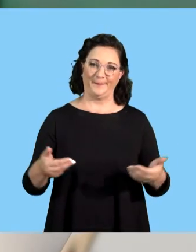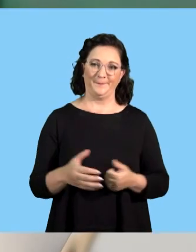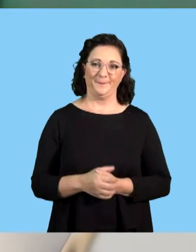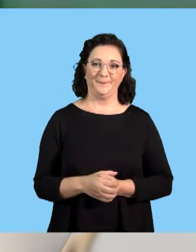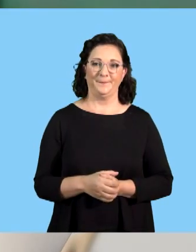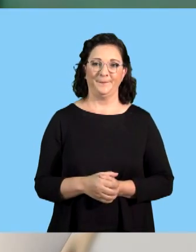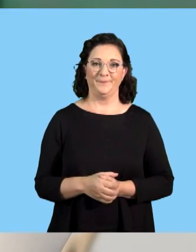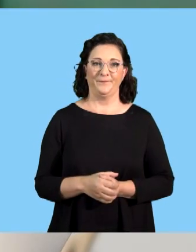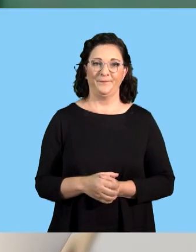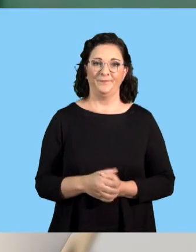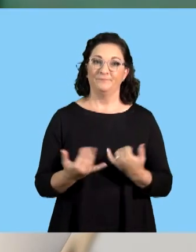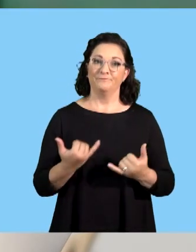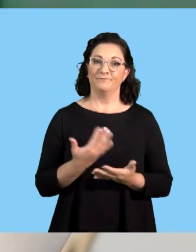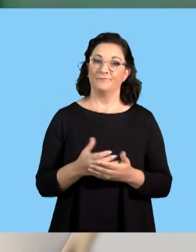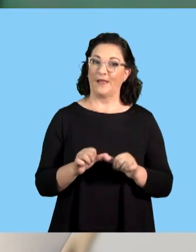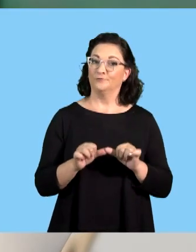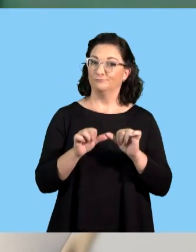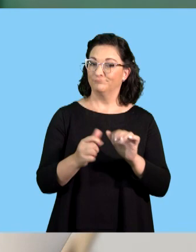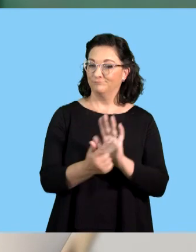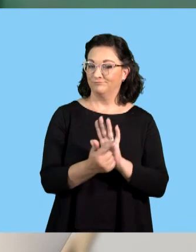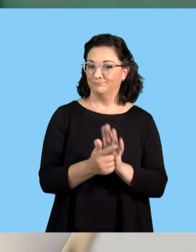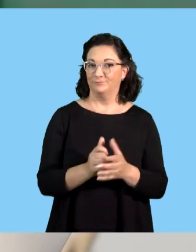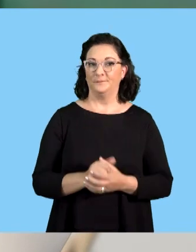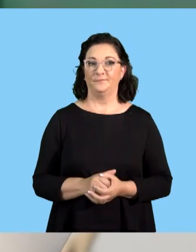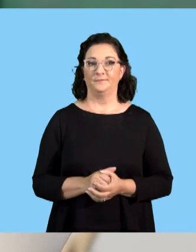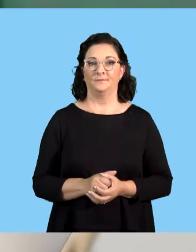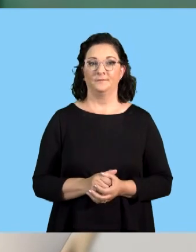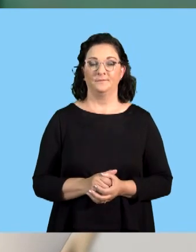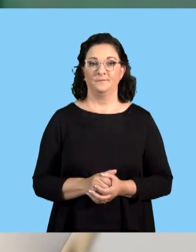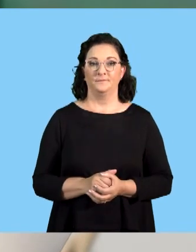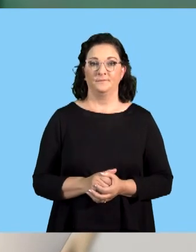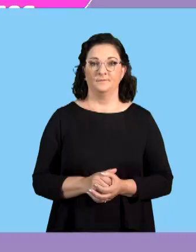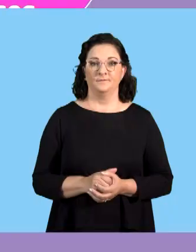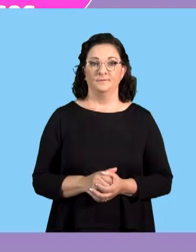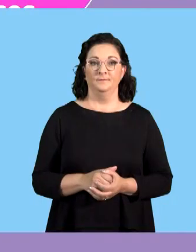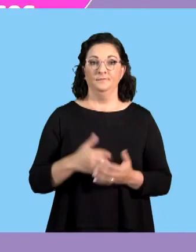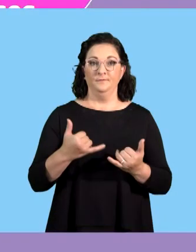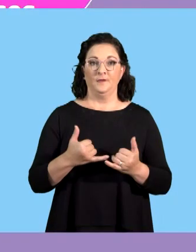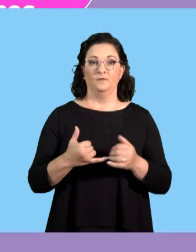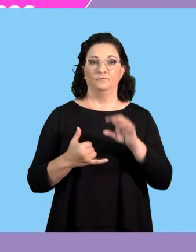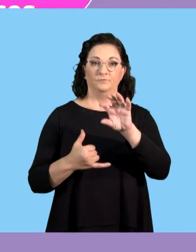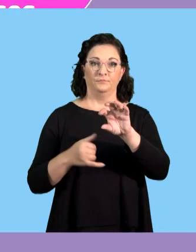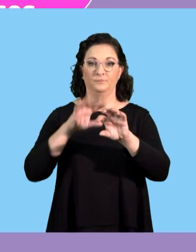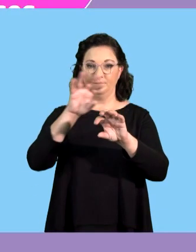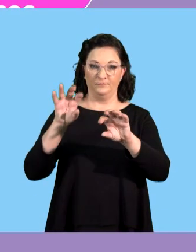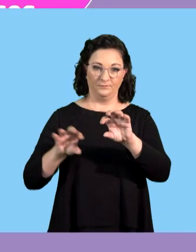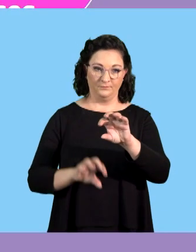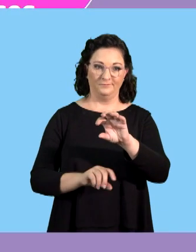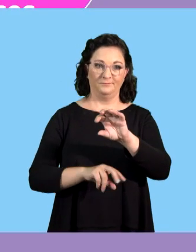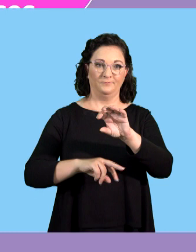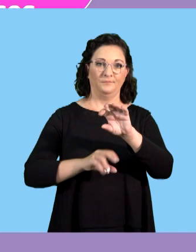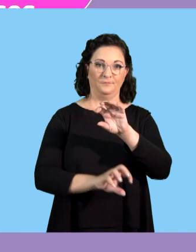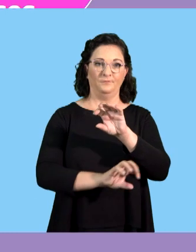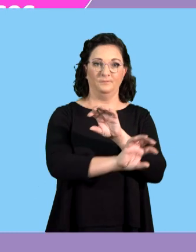Welcome back. Let's continue with our lesson. We're looking at the last three concepts of our lesson. Now